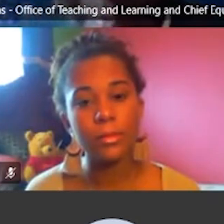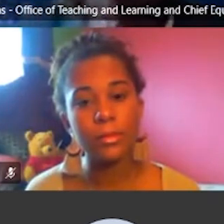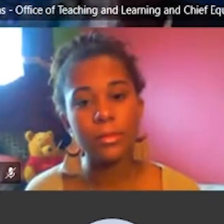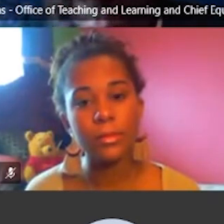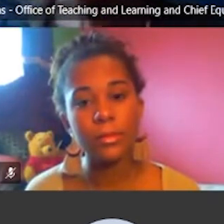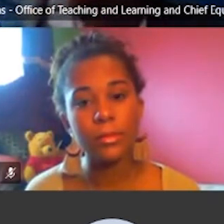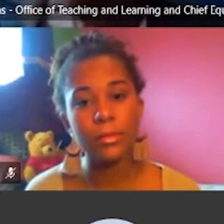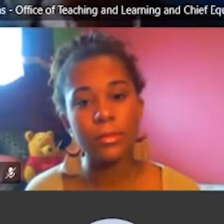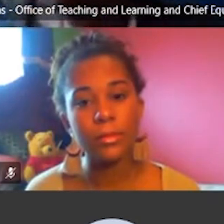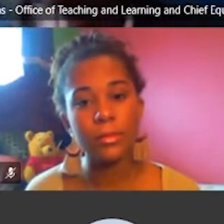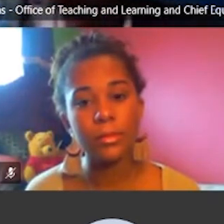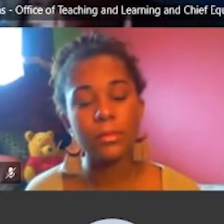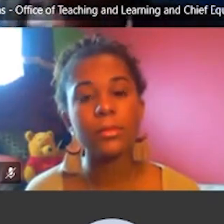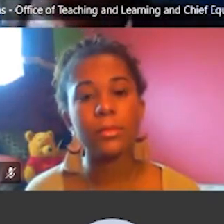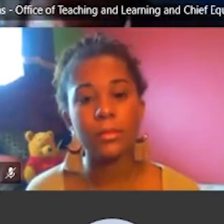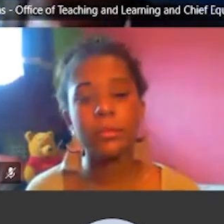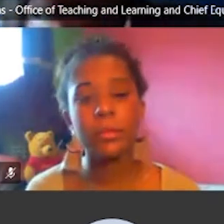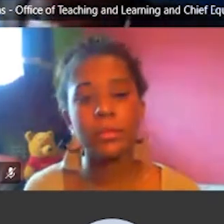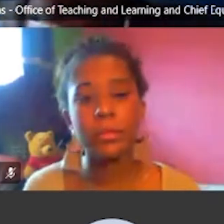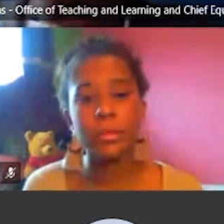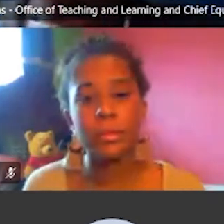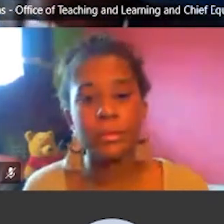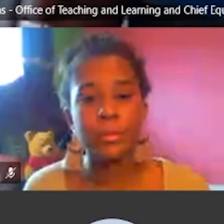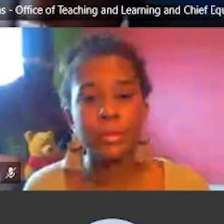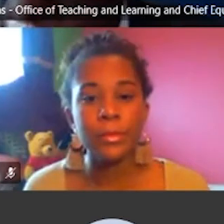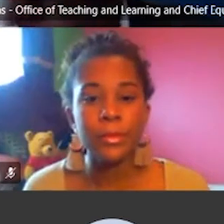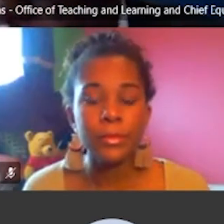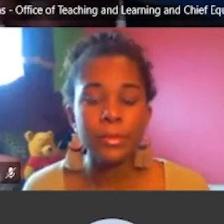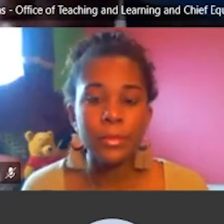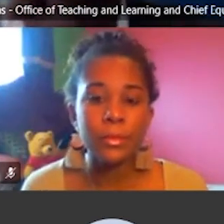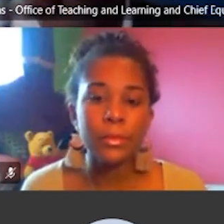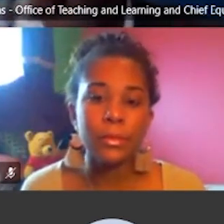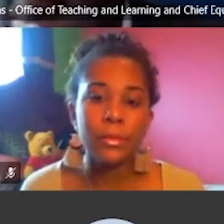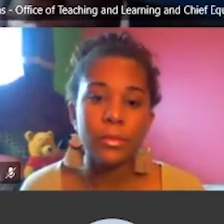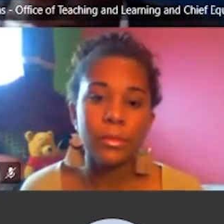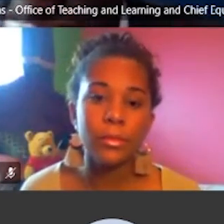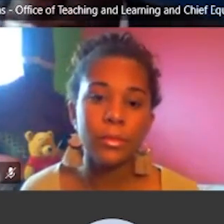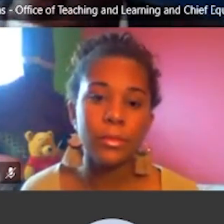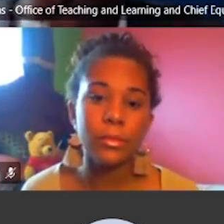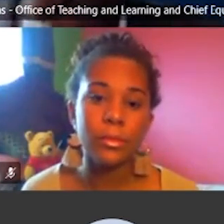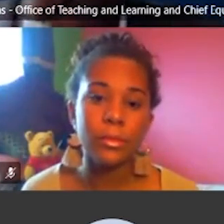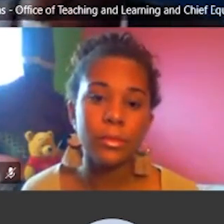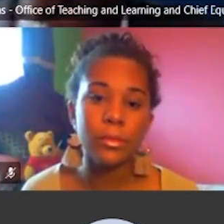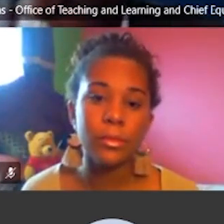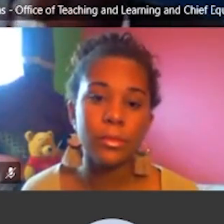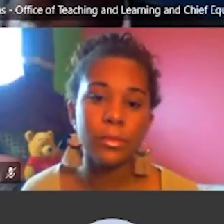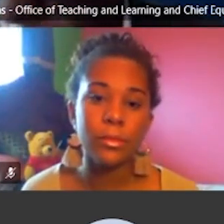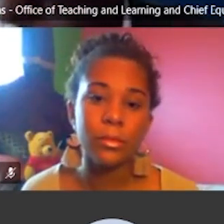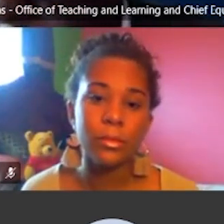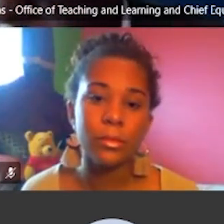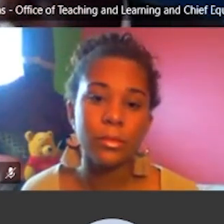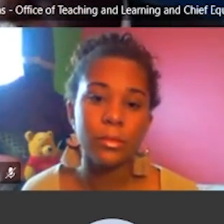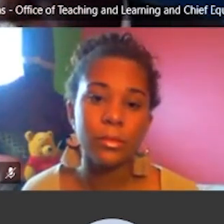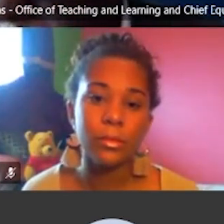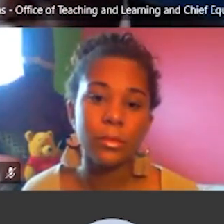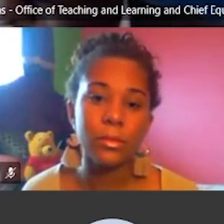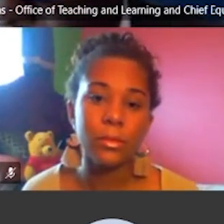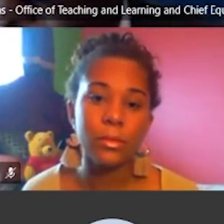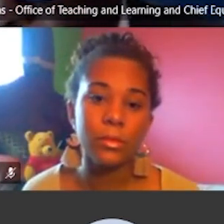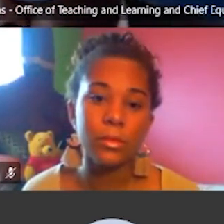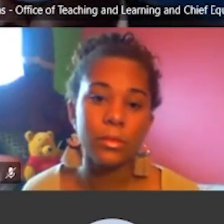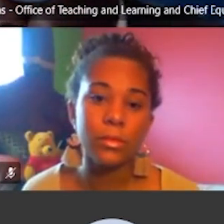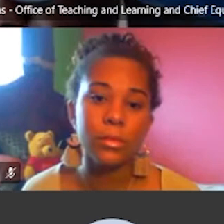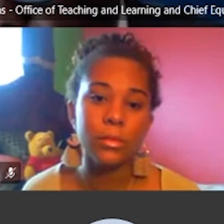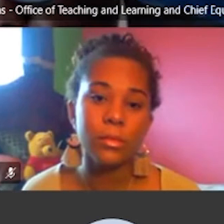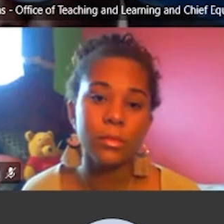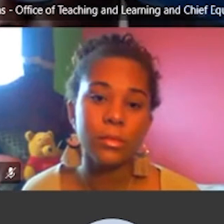of COVID. And really, I think that it's just so important to note that, our districts are working to